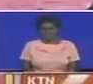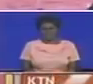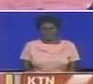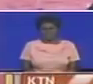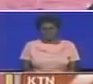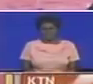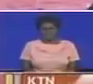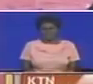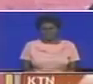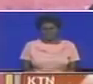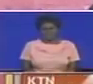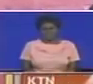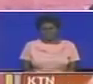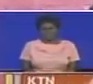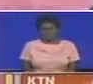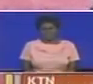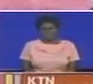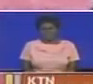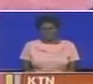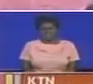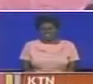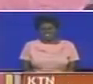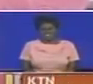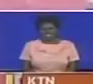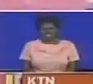choice, KTN. Don't forget your mambo.